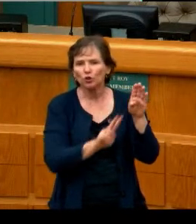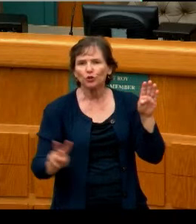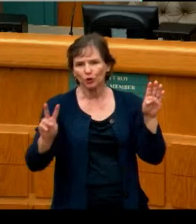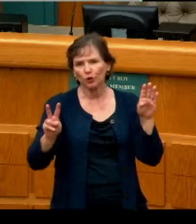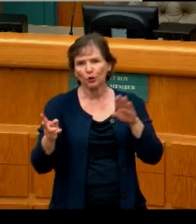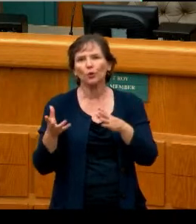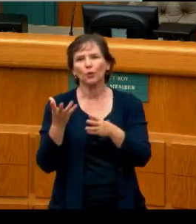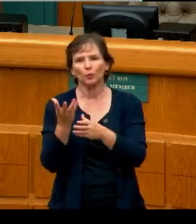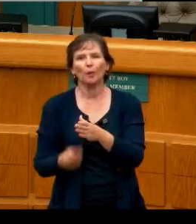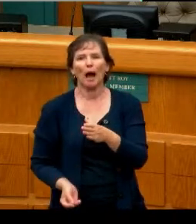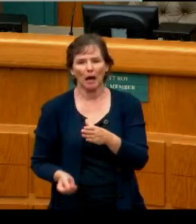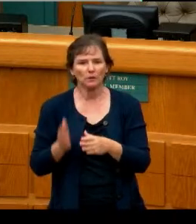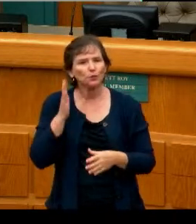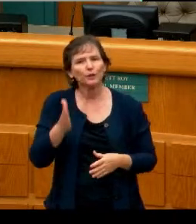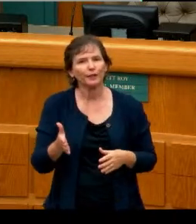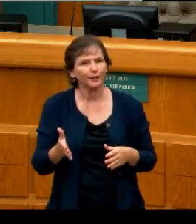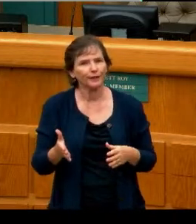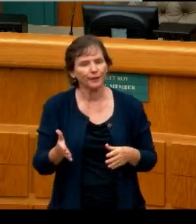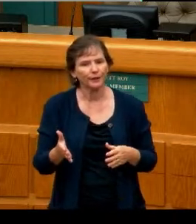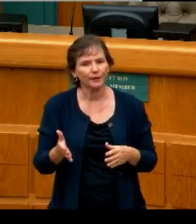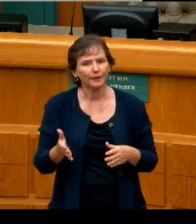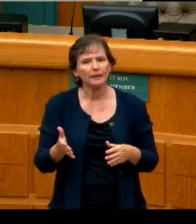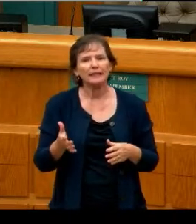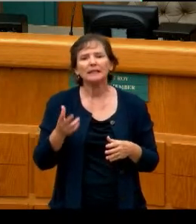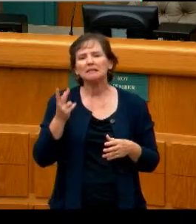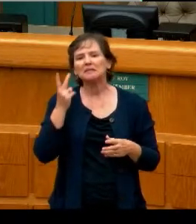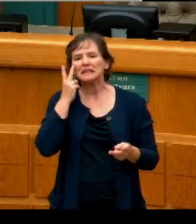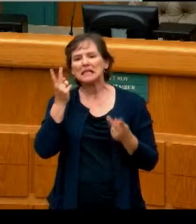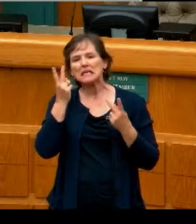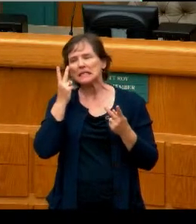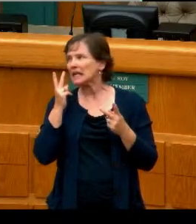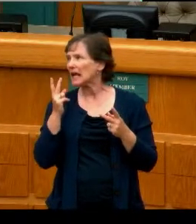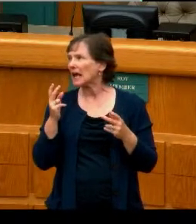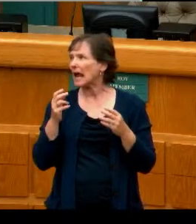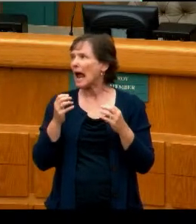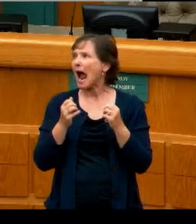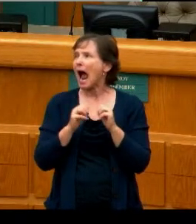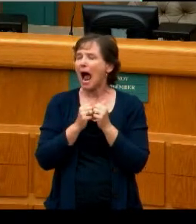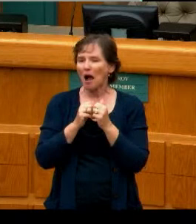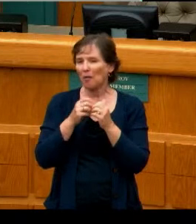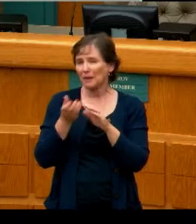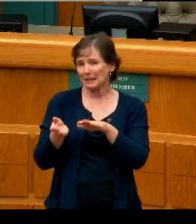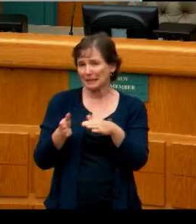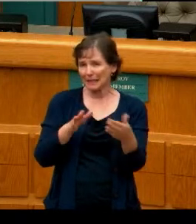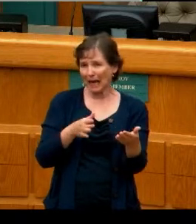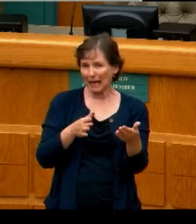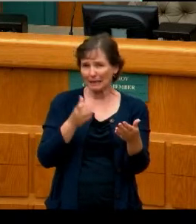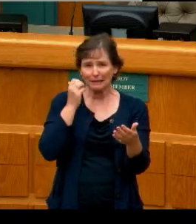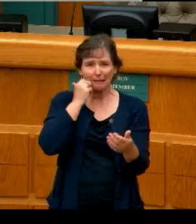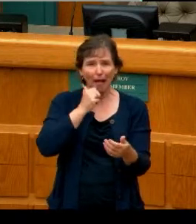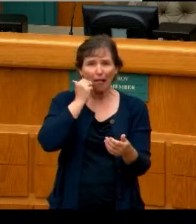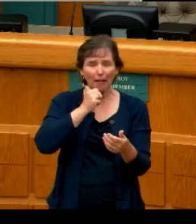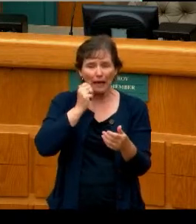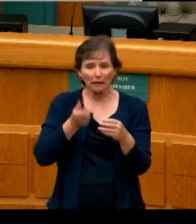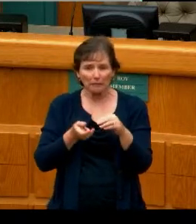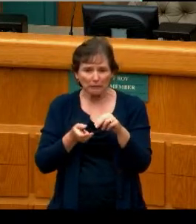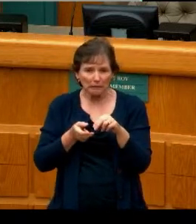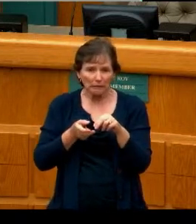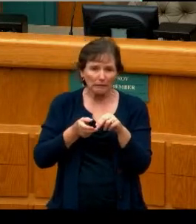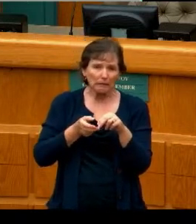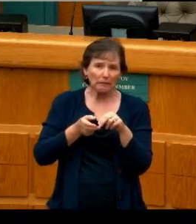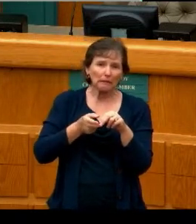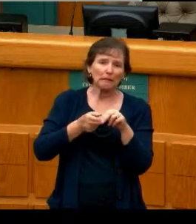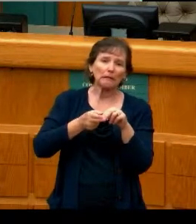having died from COVID-19 in the Coastal Bend. The inset figure at the upper left shows the general trend